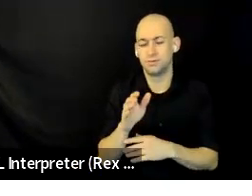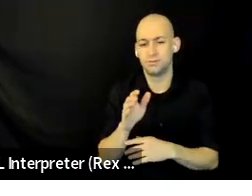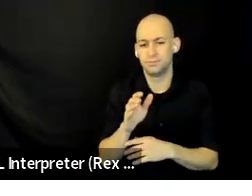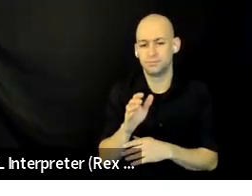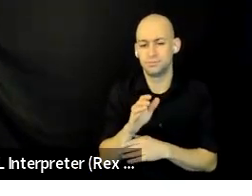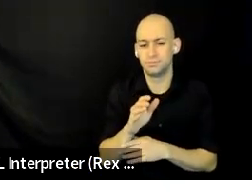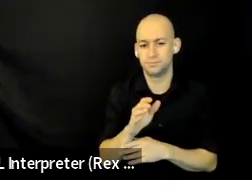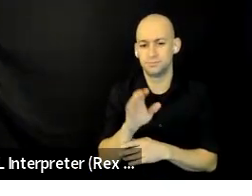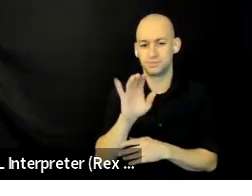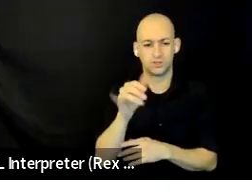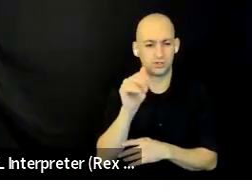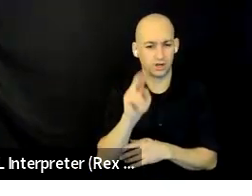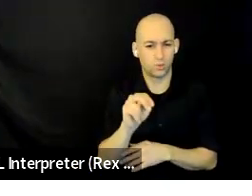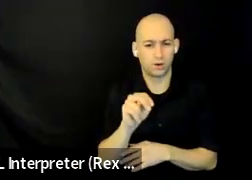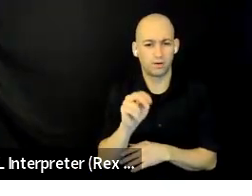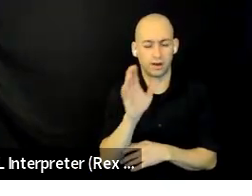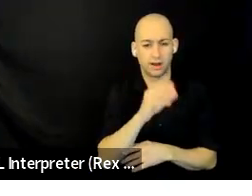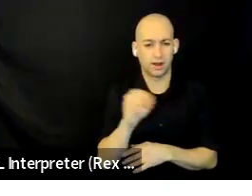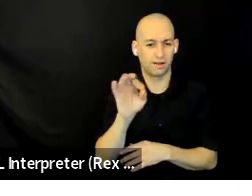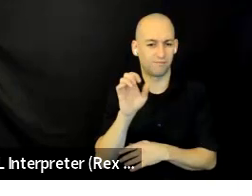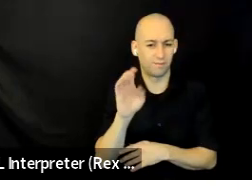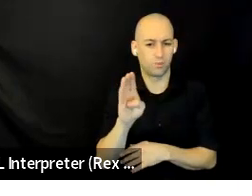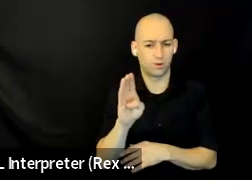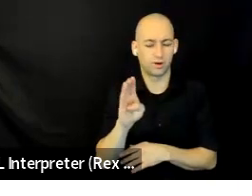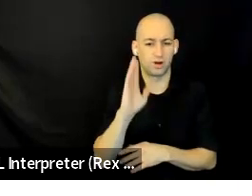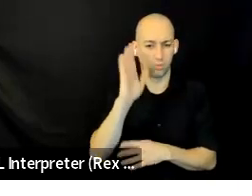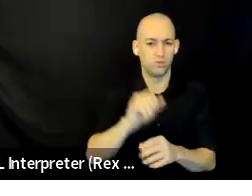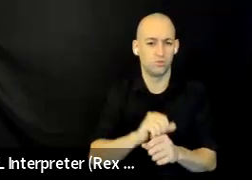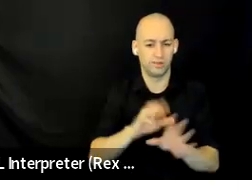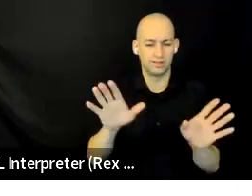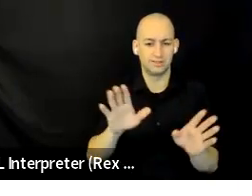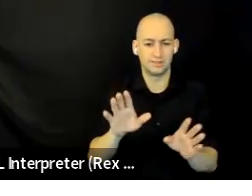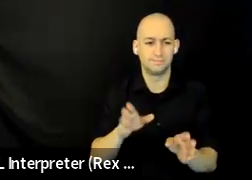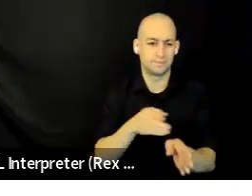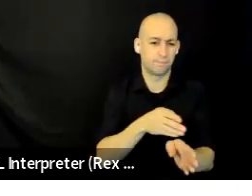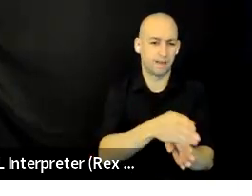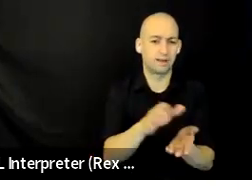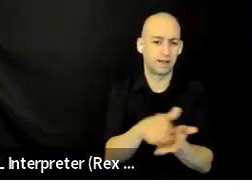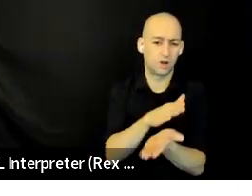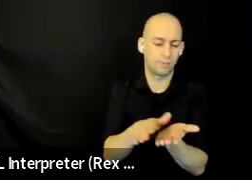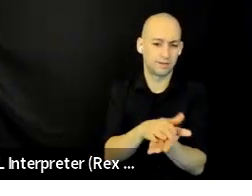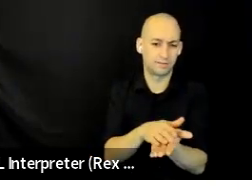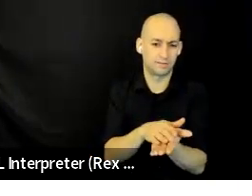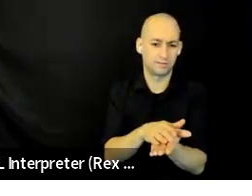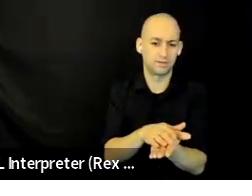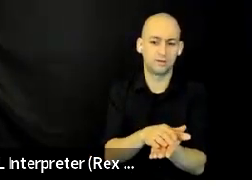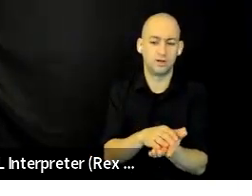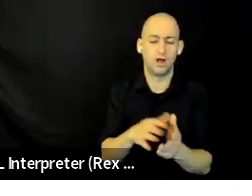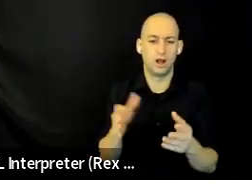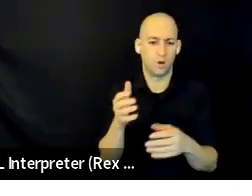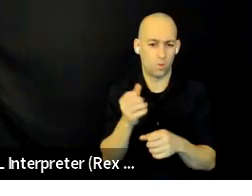January and February, we're going to be releasing the main document. and holding 2